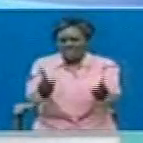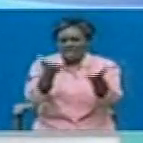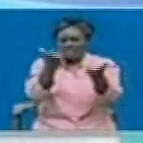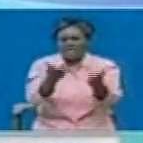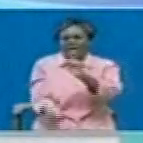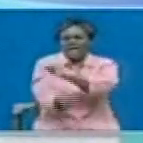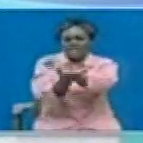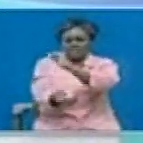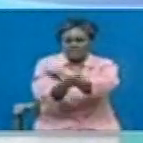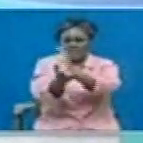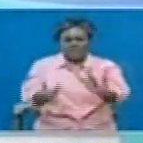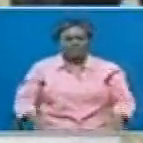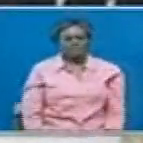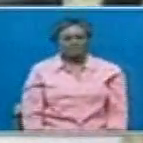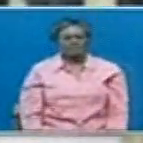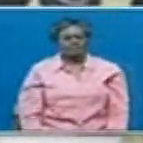action.